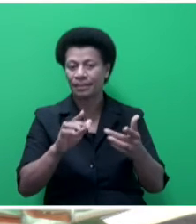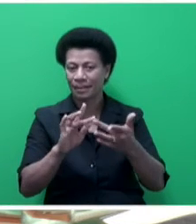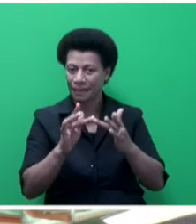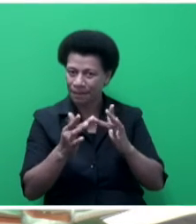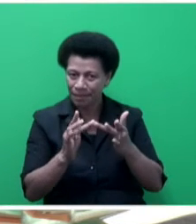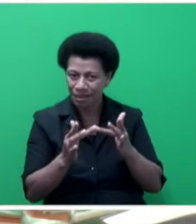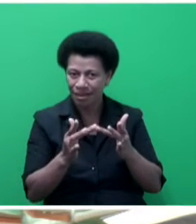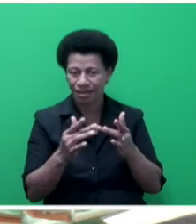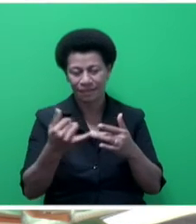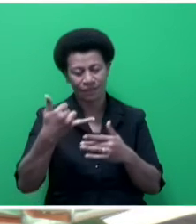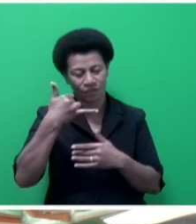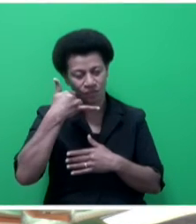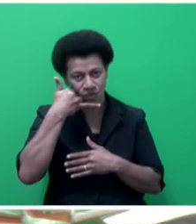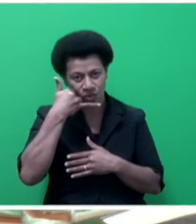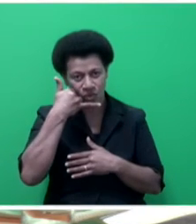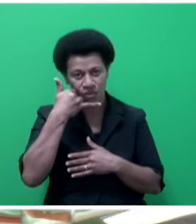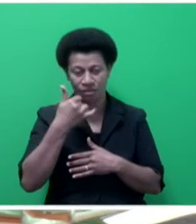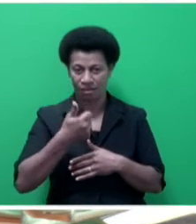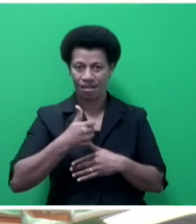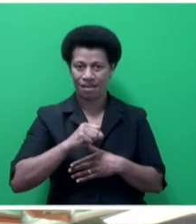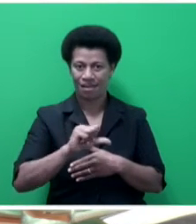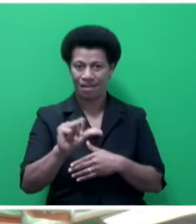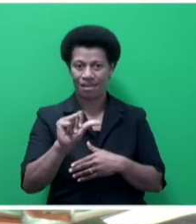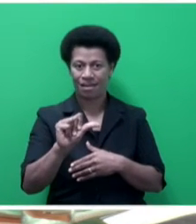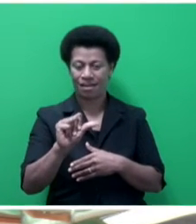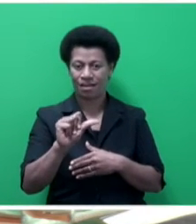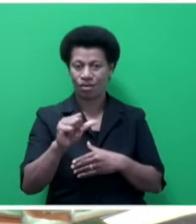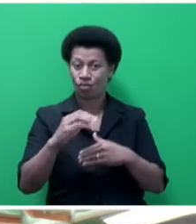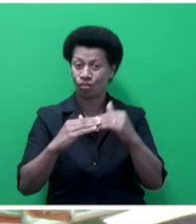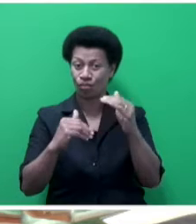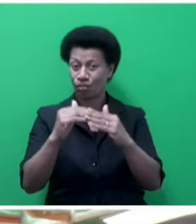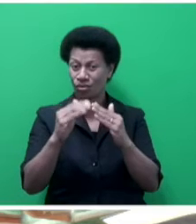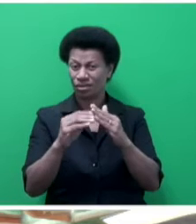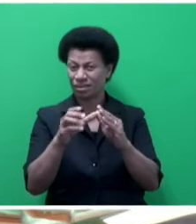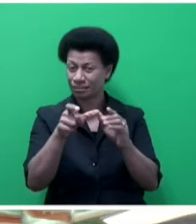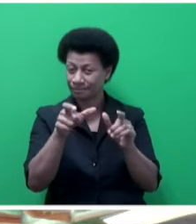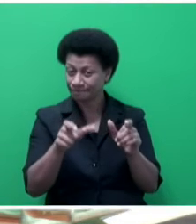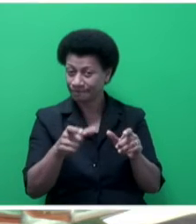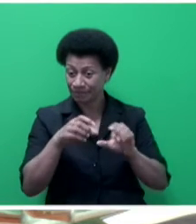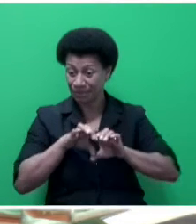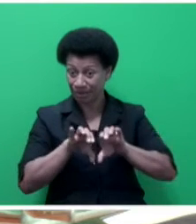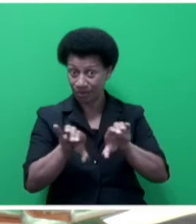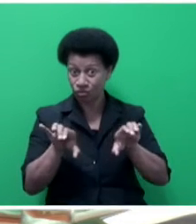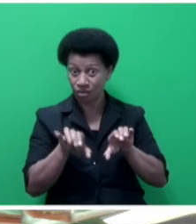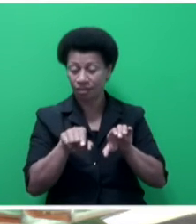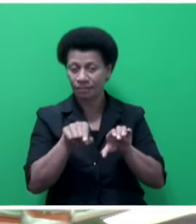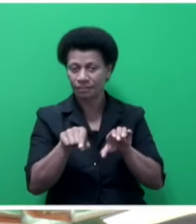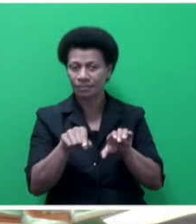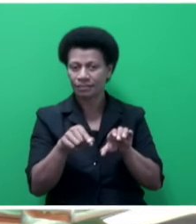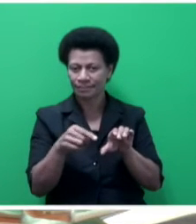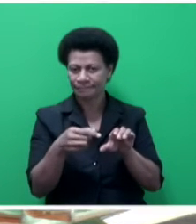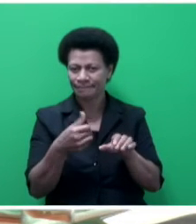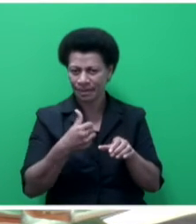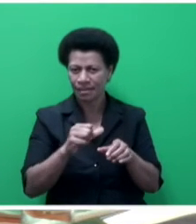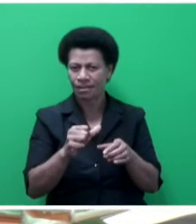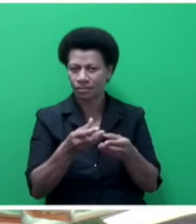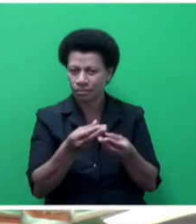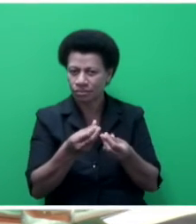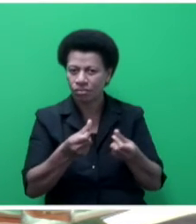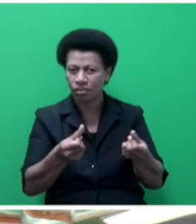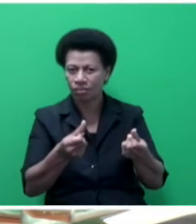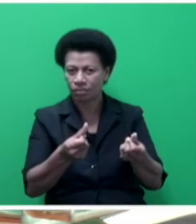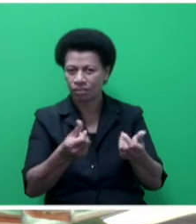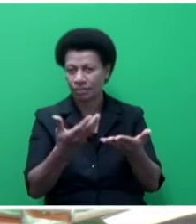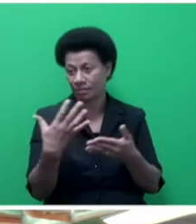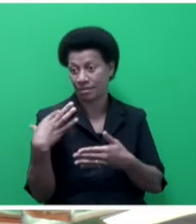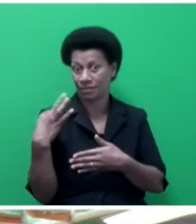and telephone allowed municipal councils and developers to communicate and resolve issues arising from building applications at